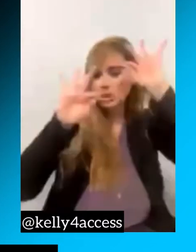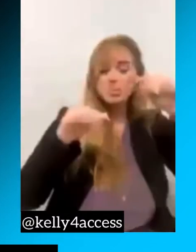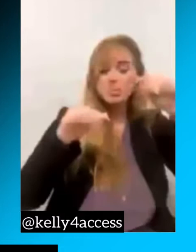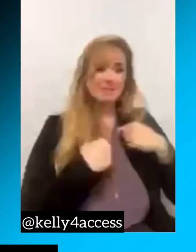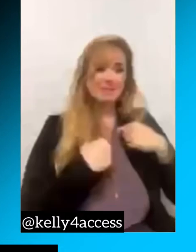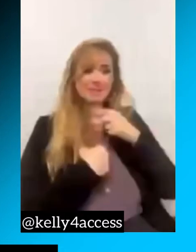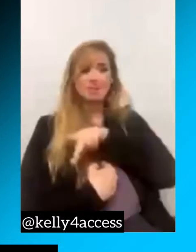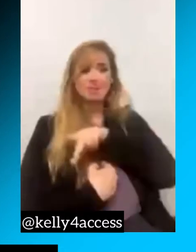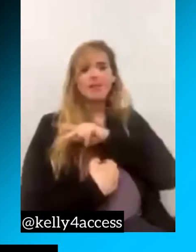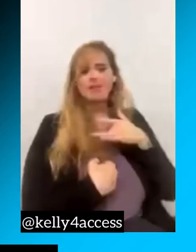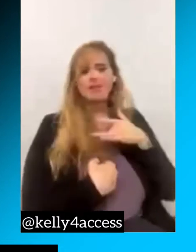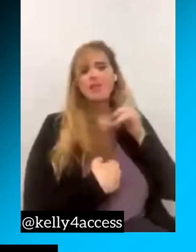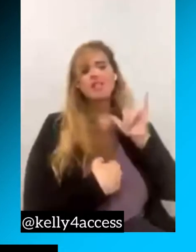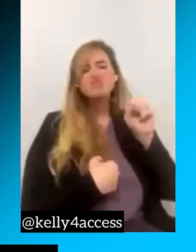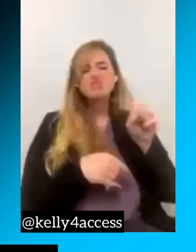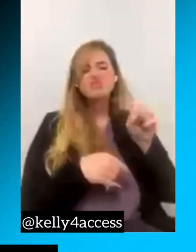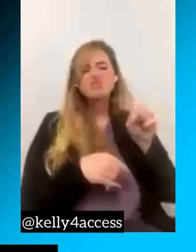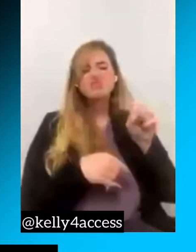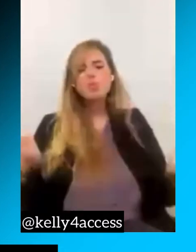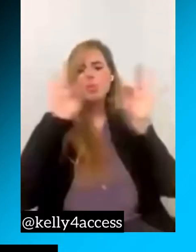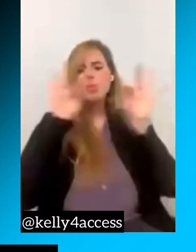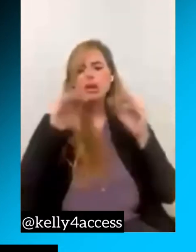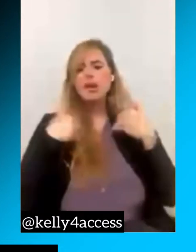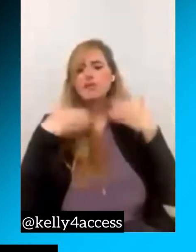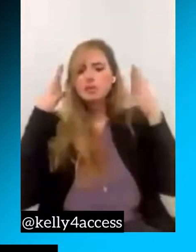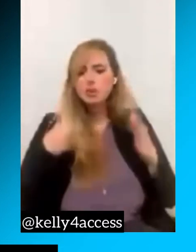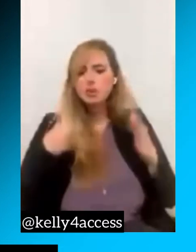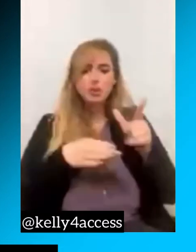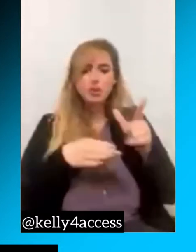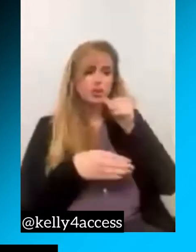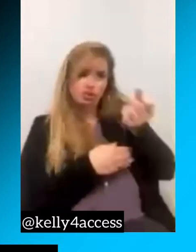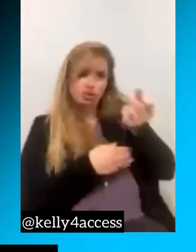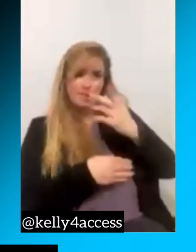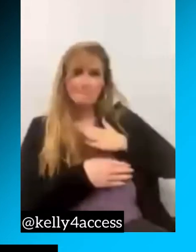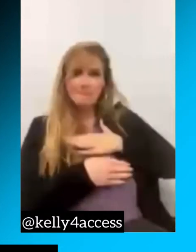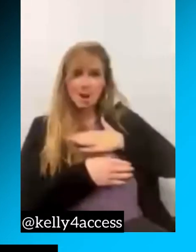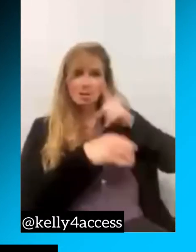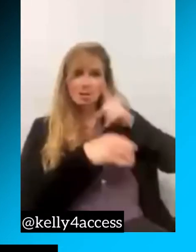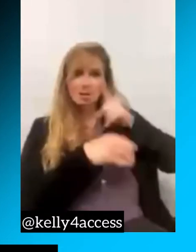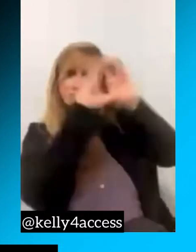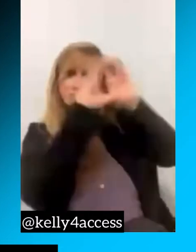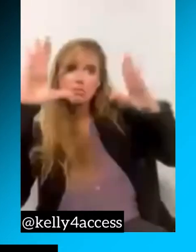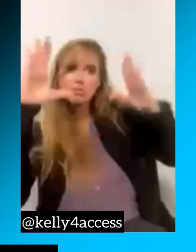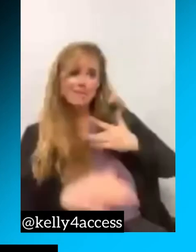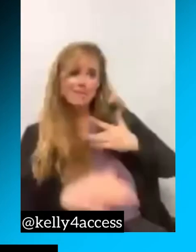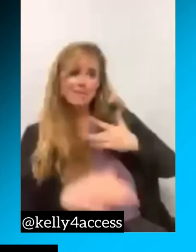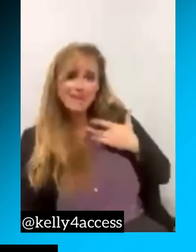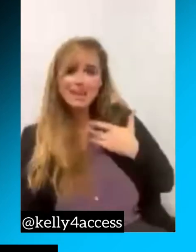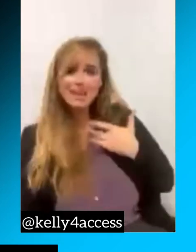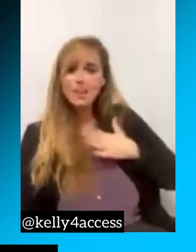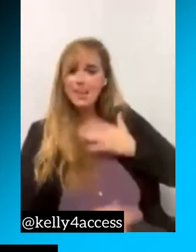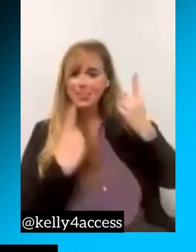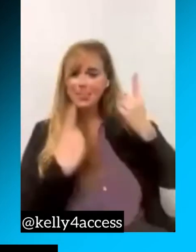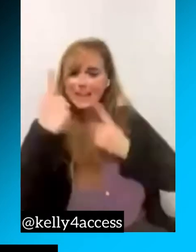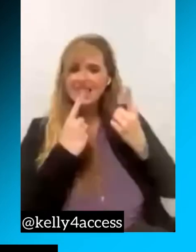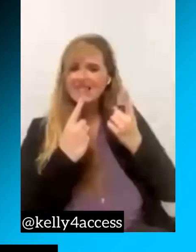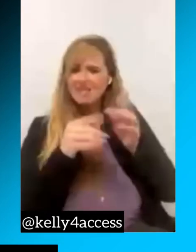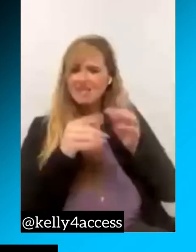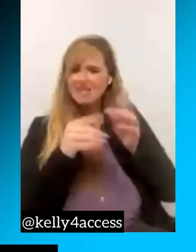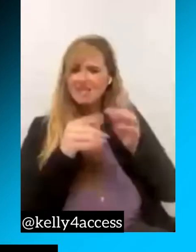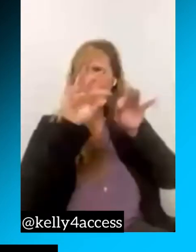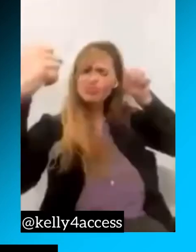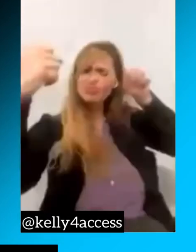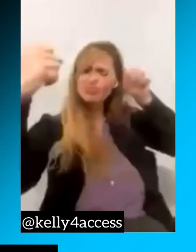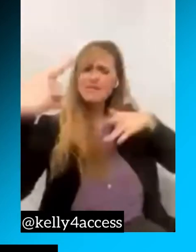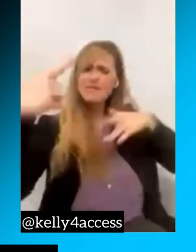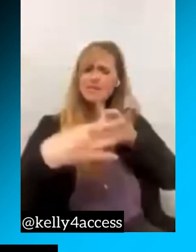would want someone that understands my ideologies and the way I feel and the way I think. It makes it easier to build that connection and